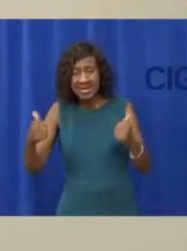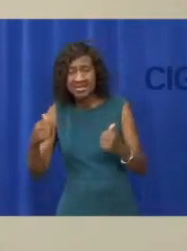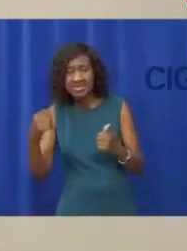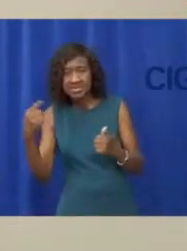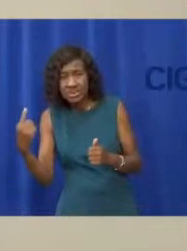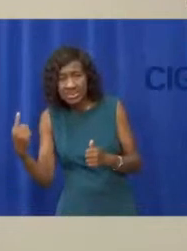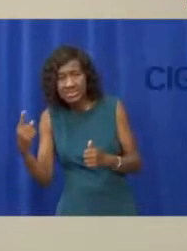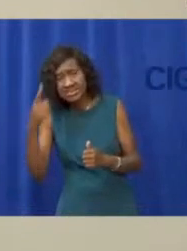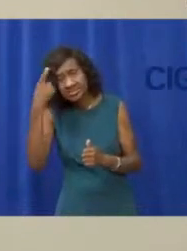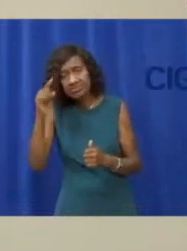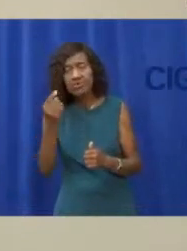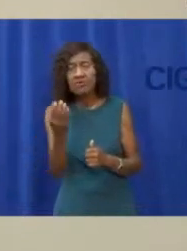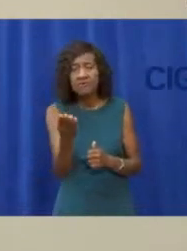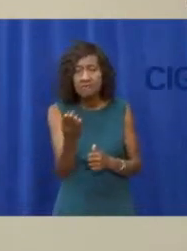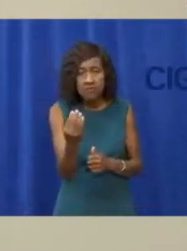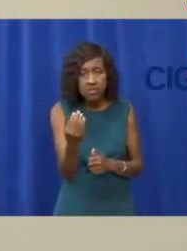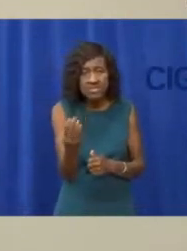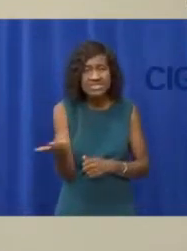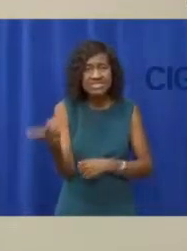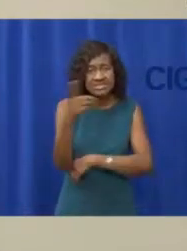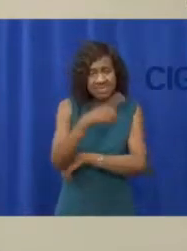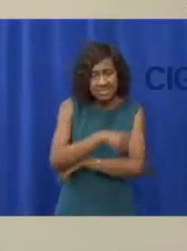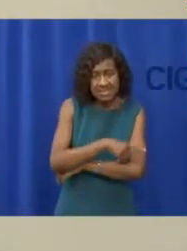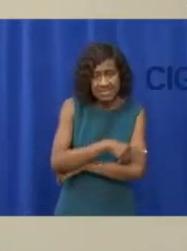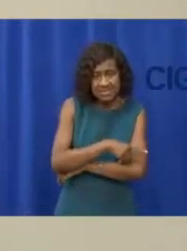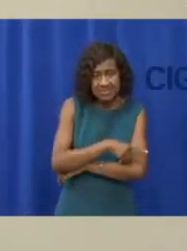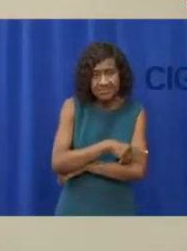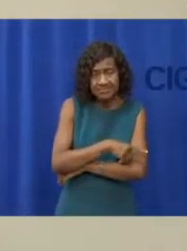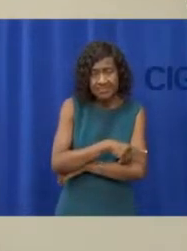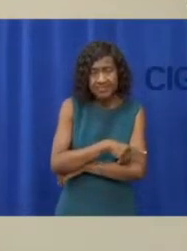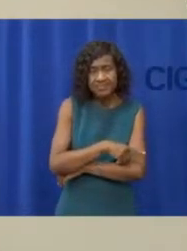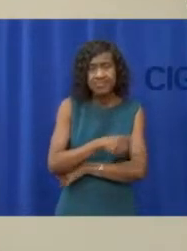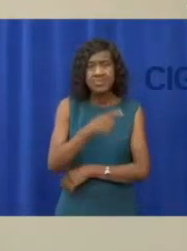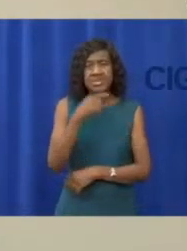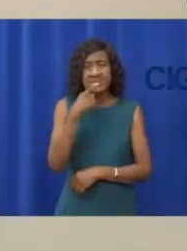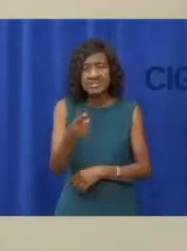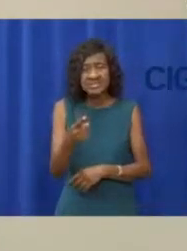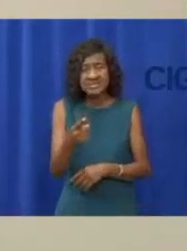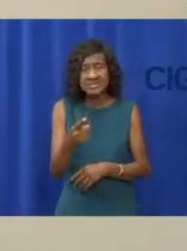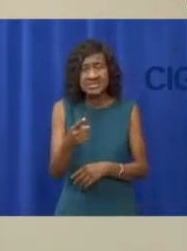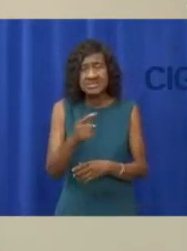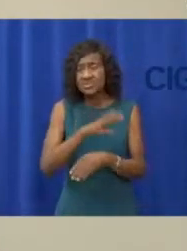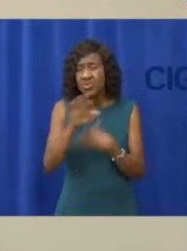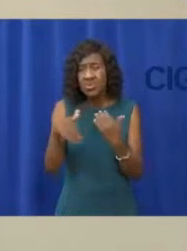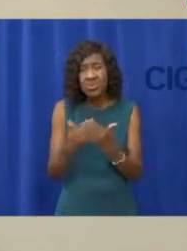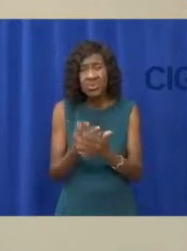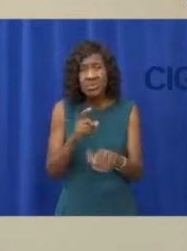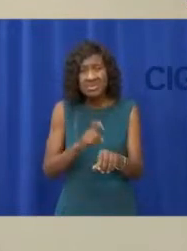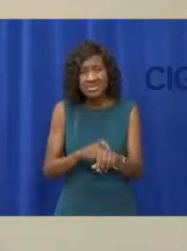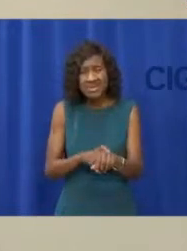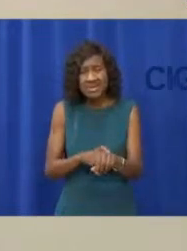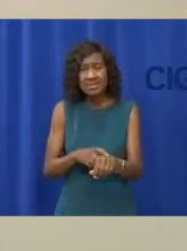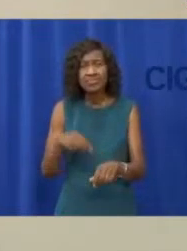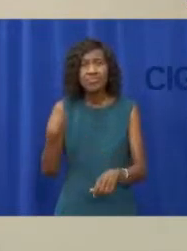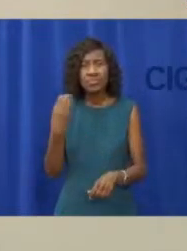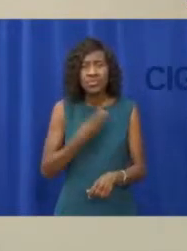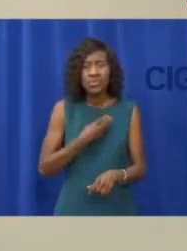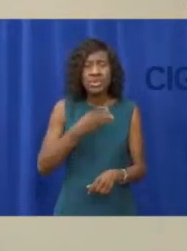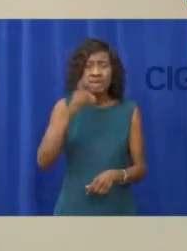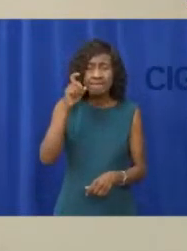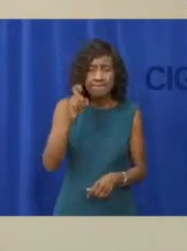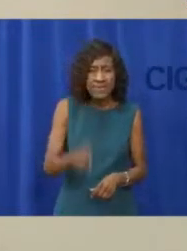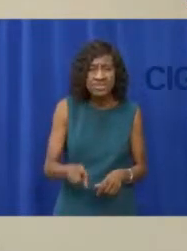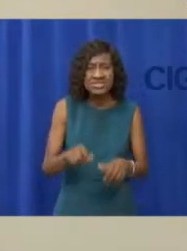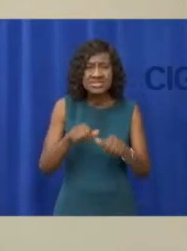days. The point that we have been making ever since is we all need to stay at